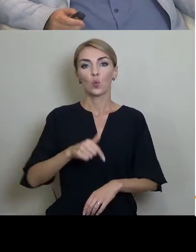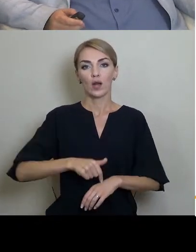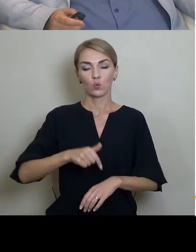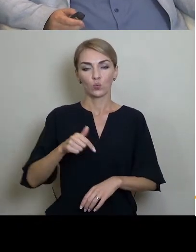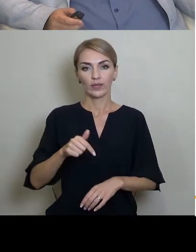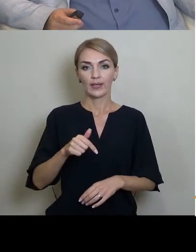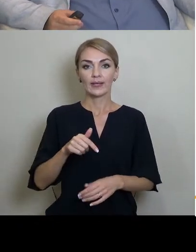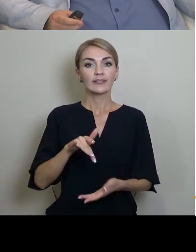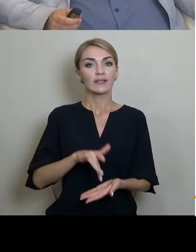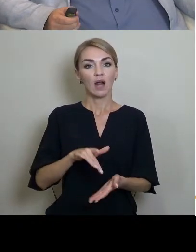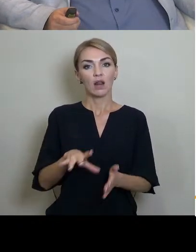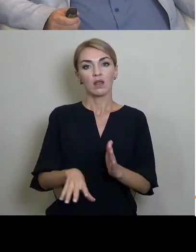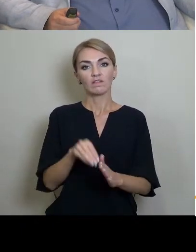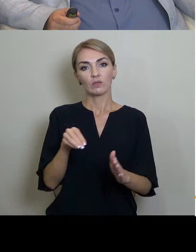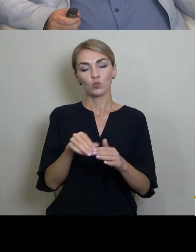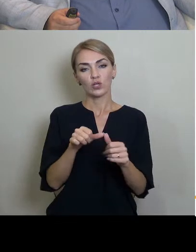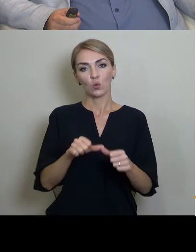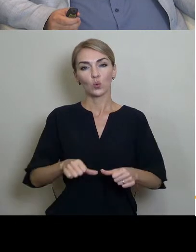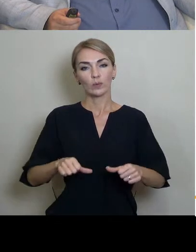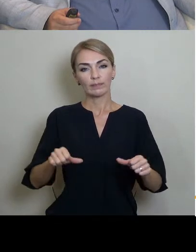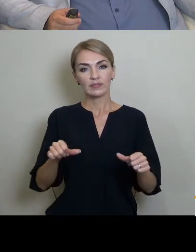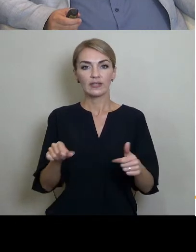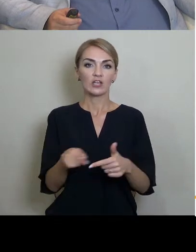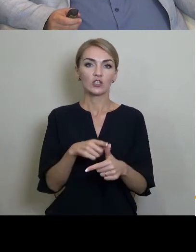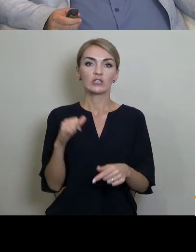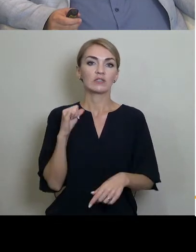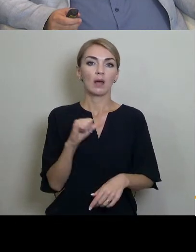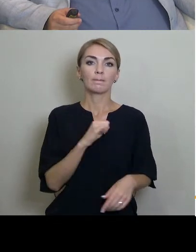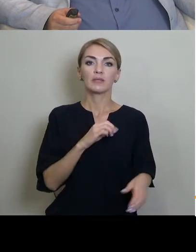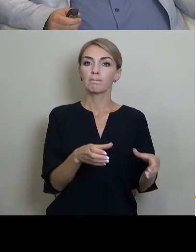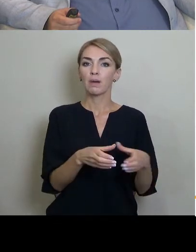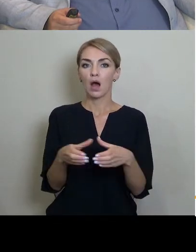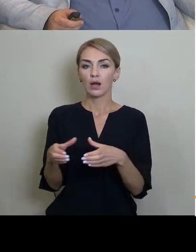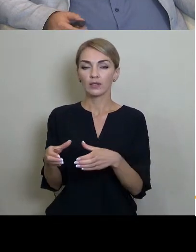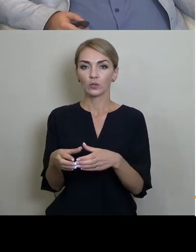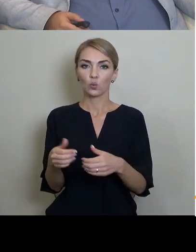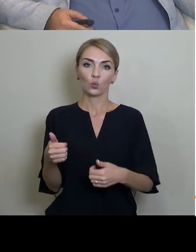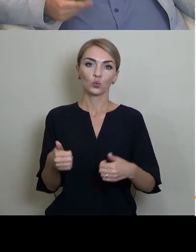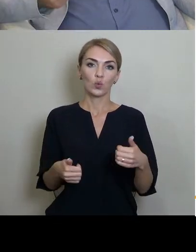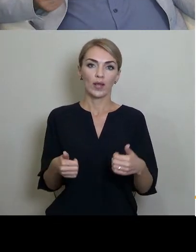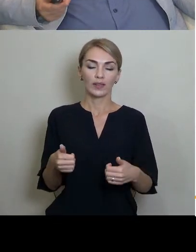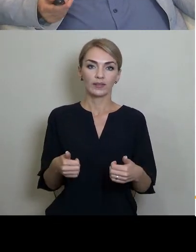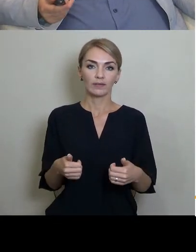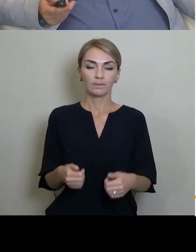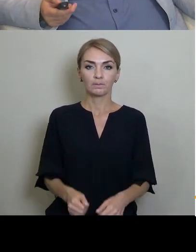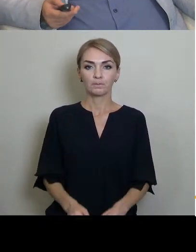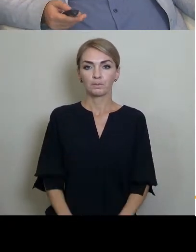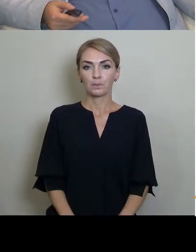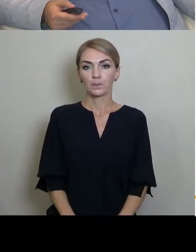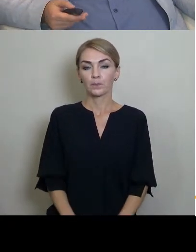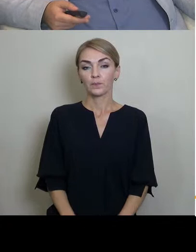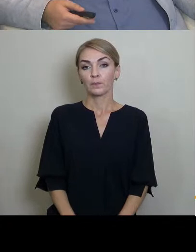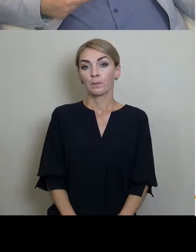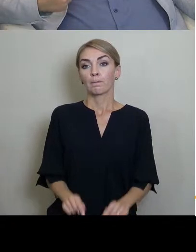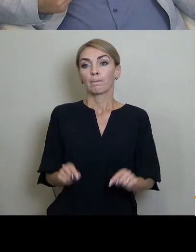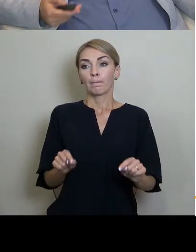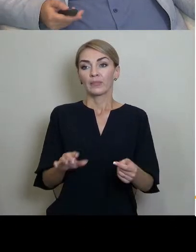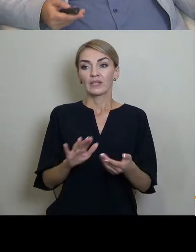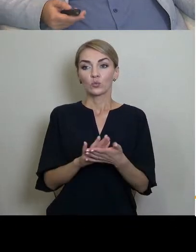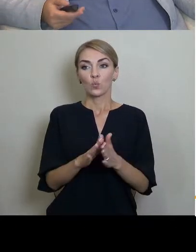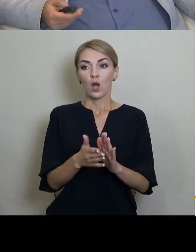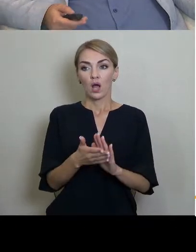is documenting these violations? The CEC or the parties, the competitors? In